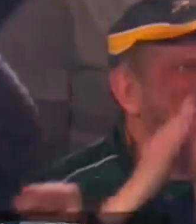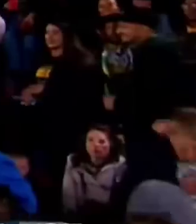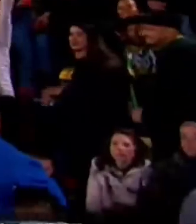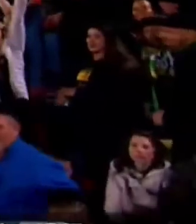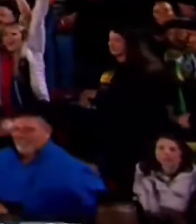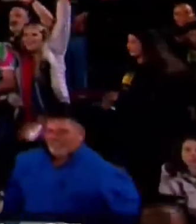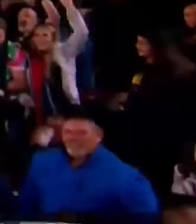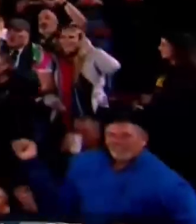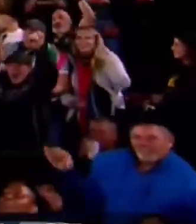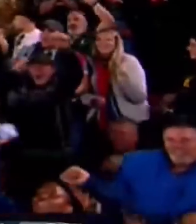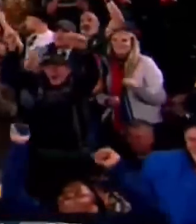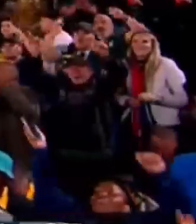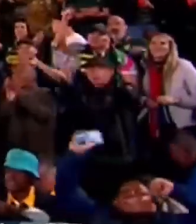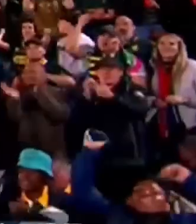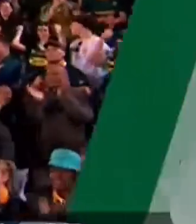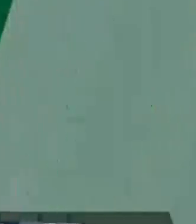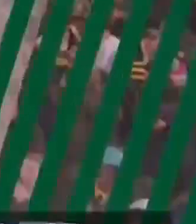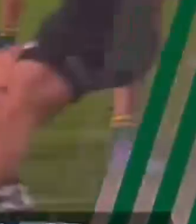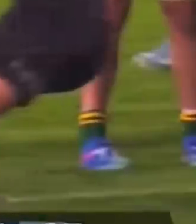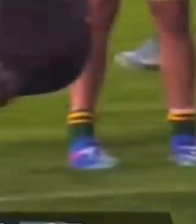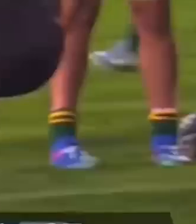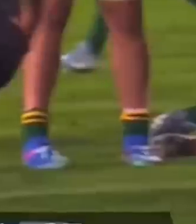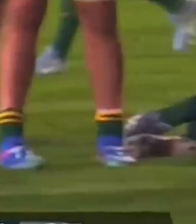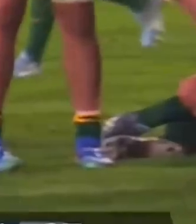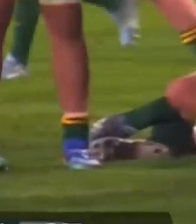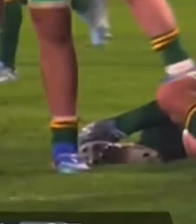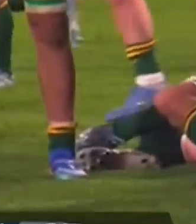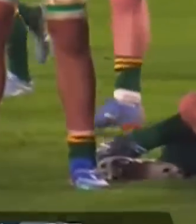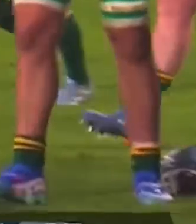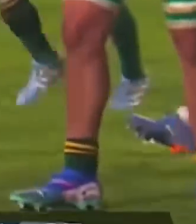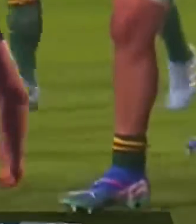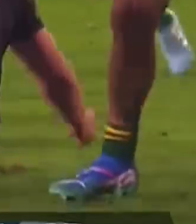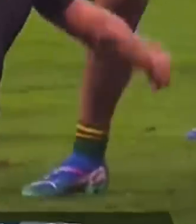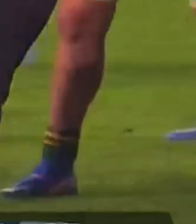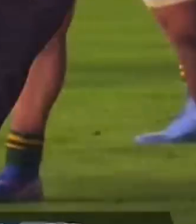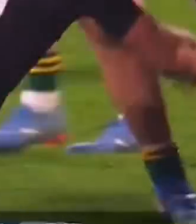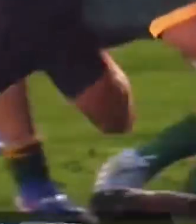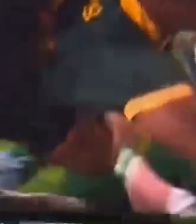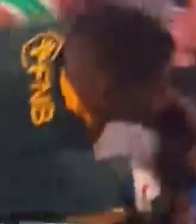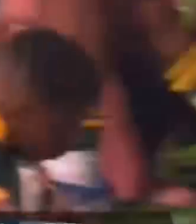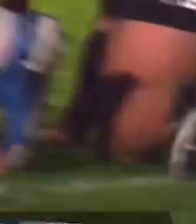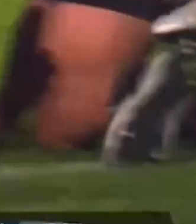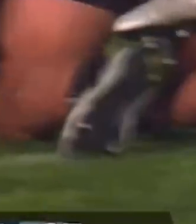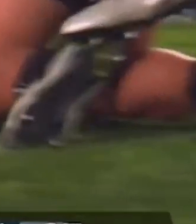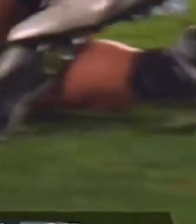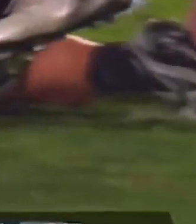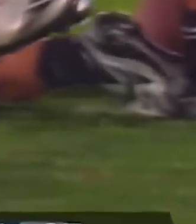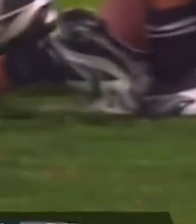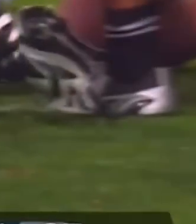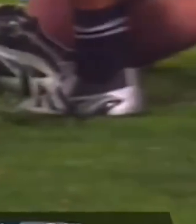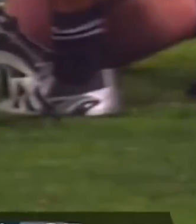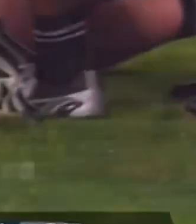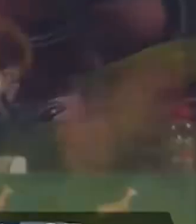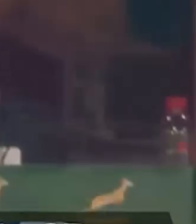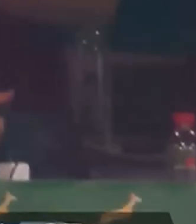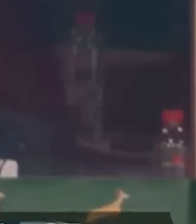ka mogare. Etsa gore Afrika Borwa re kopele ka dintlha tse 13 le bongwe. Go soma mabedi le